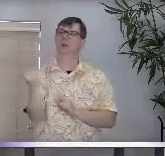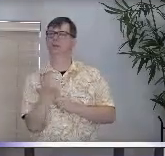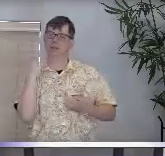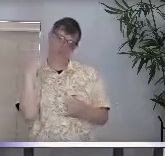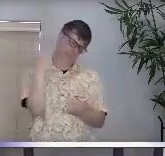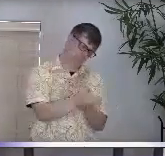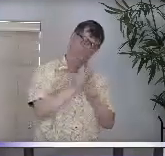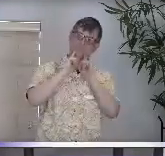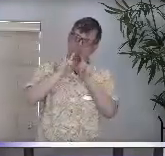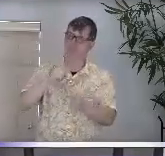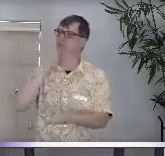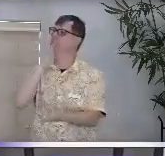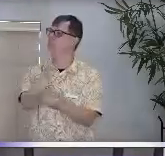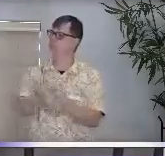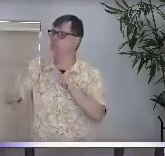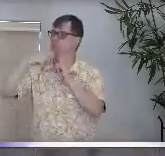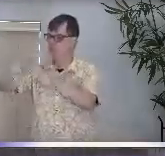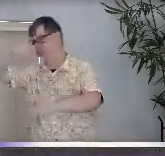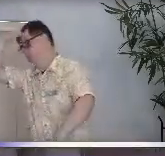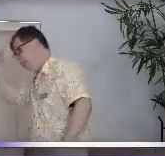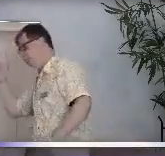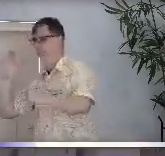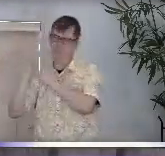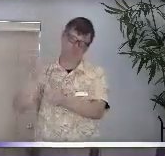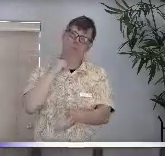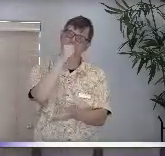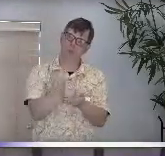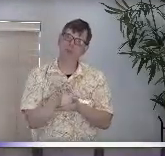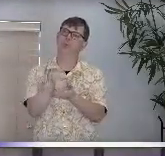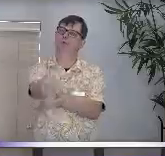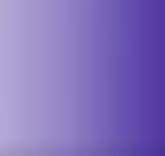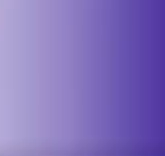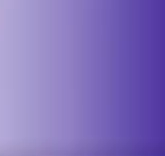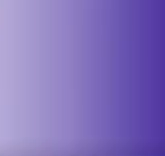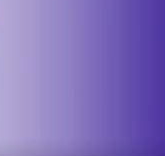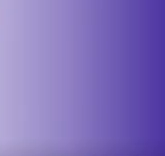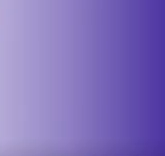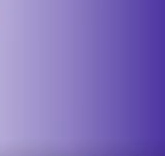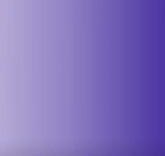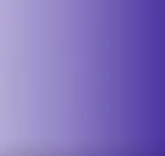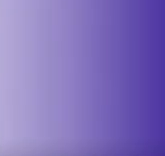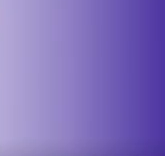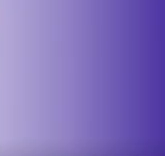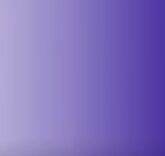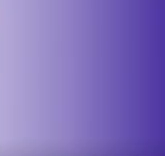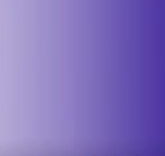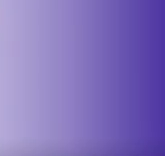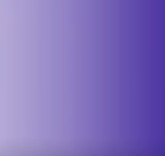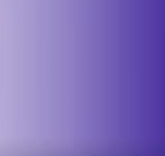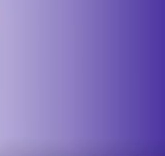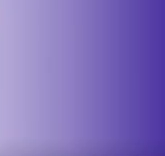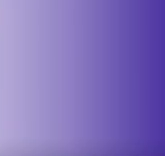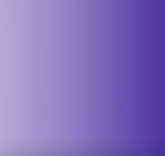can tell the truth to, so that they can see it and help you back to the in alignment, to be in alignment with